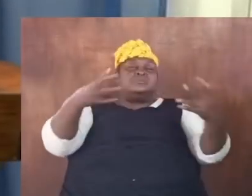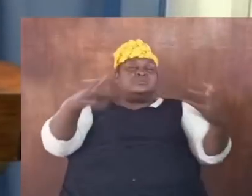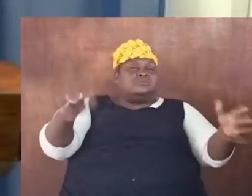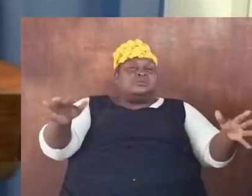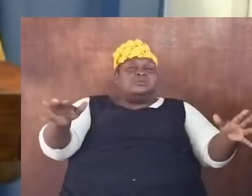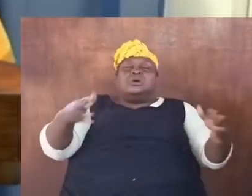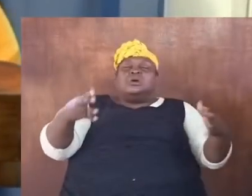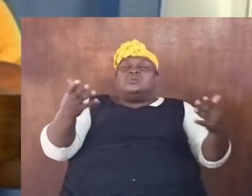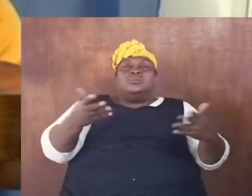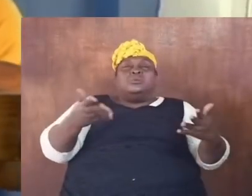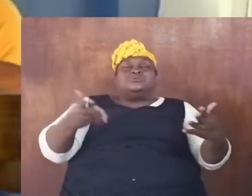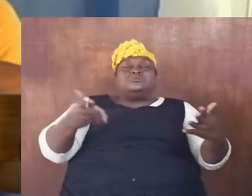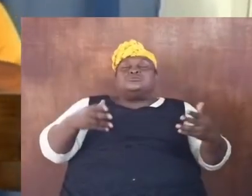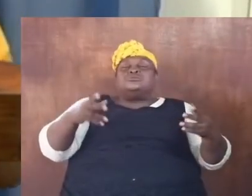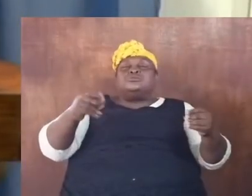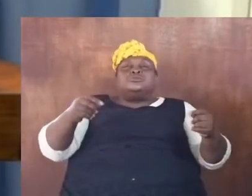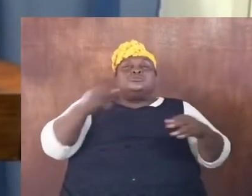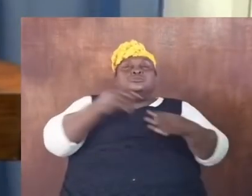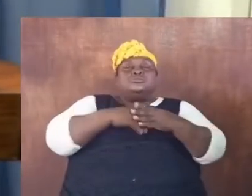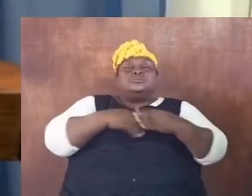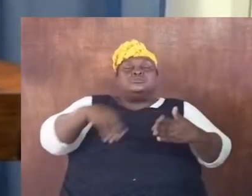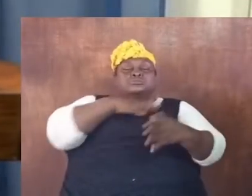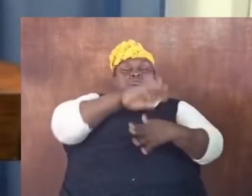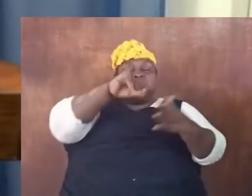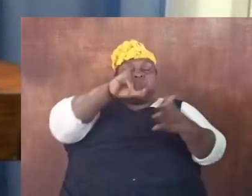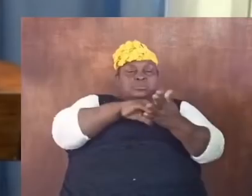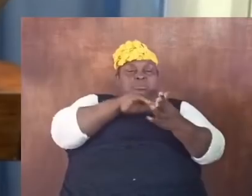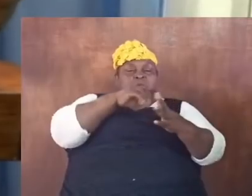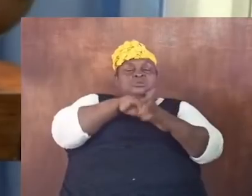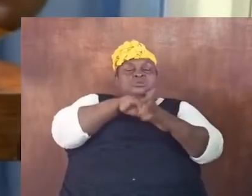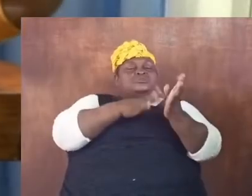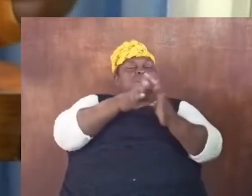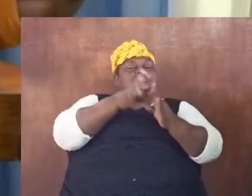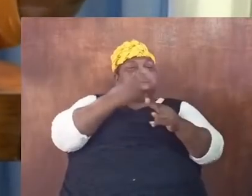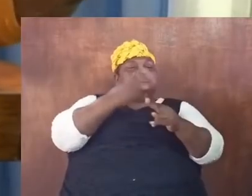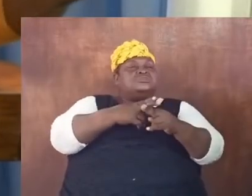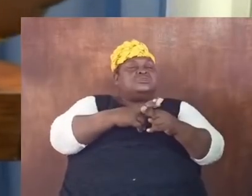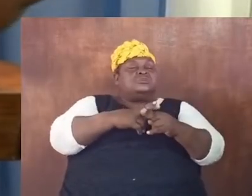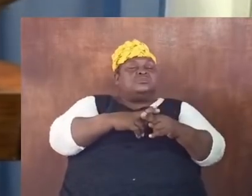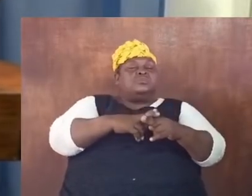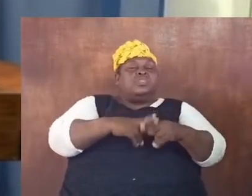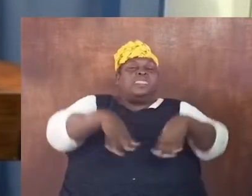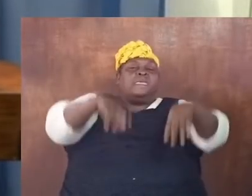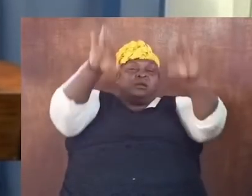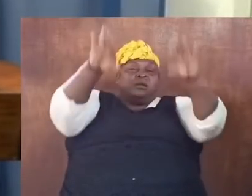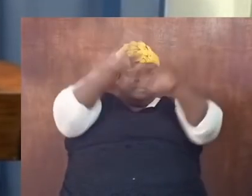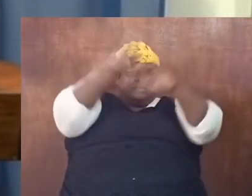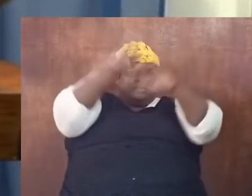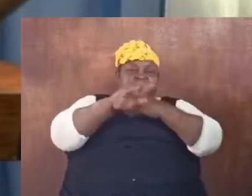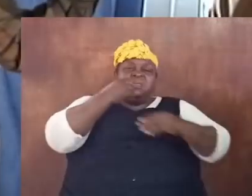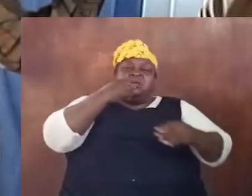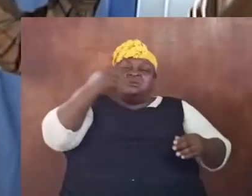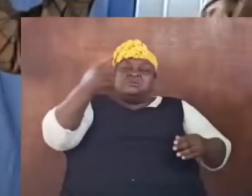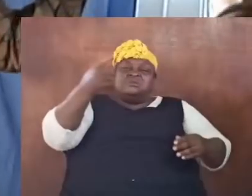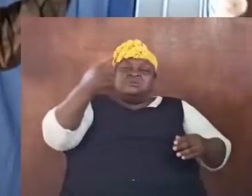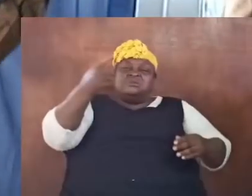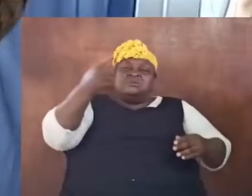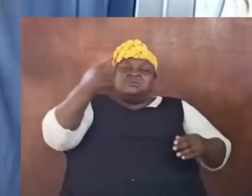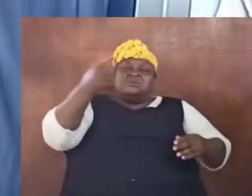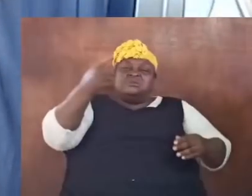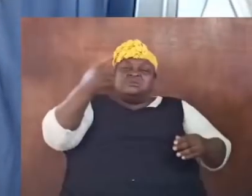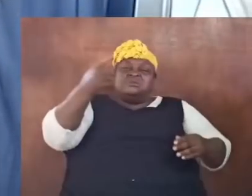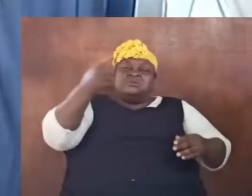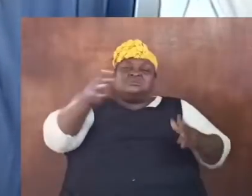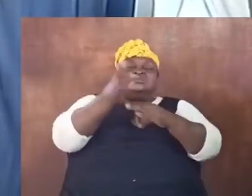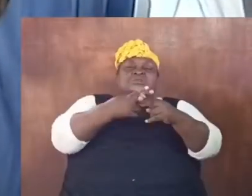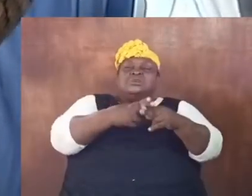about to do in our midst. In Jesus' name, can we just lift our hands and say, in Jesus' name. Thank